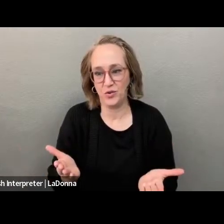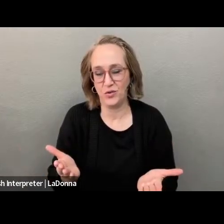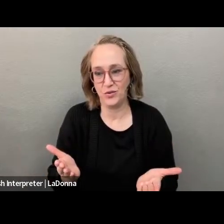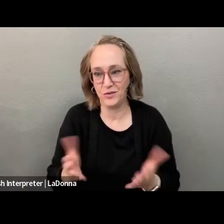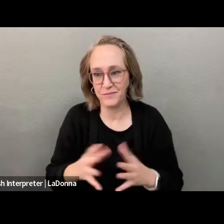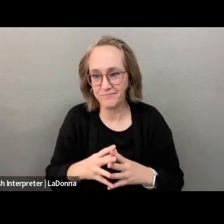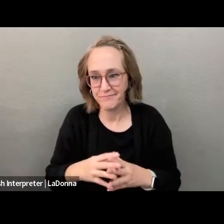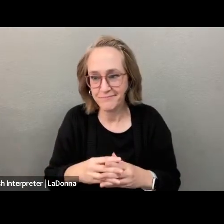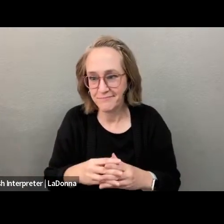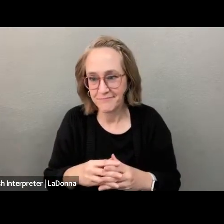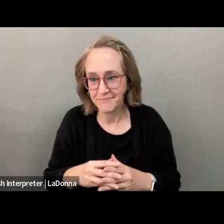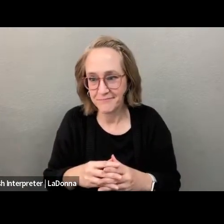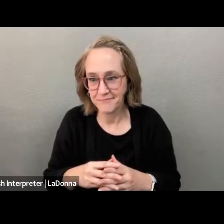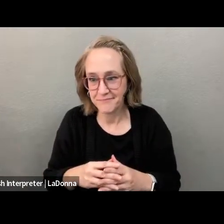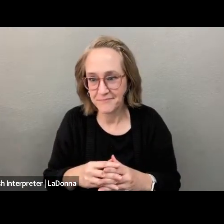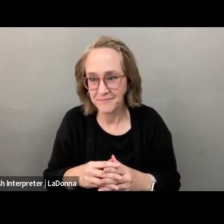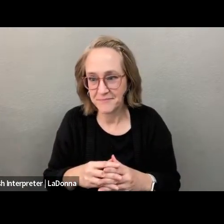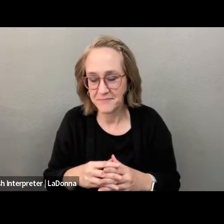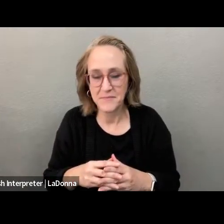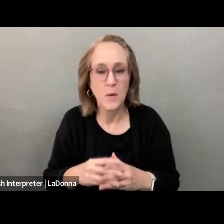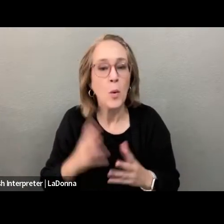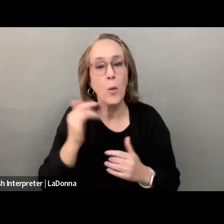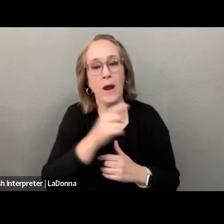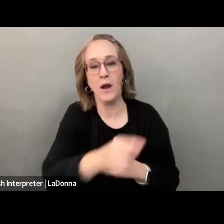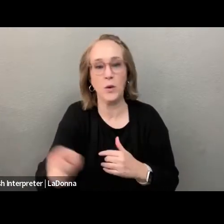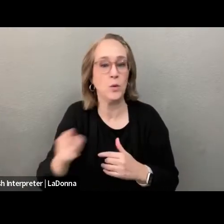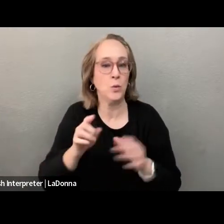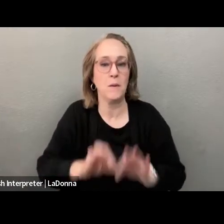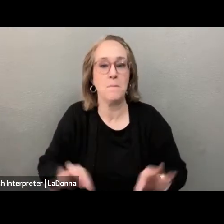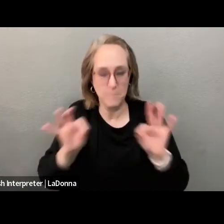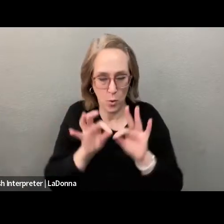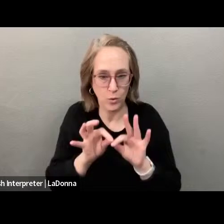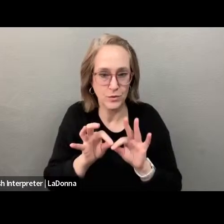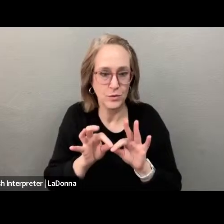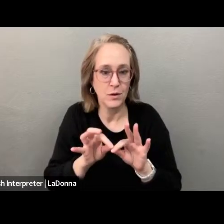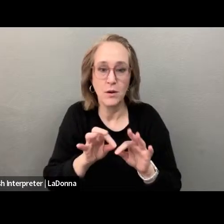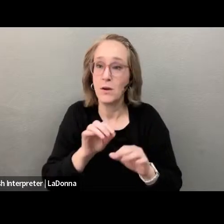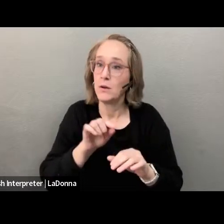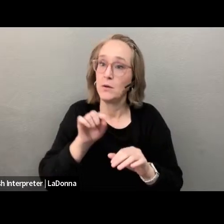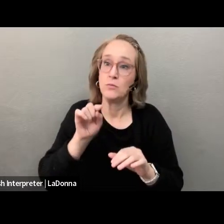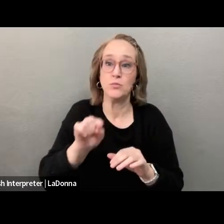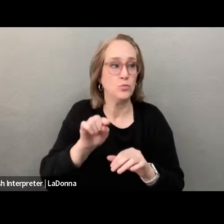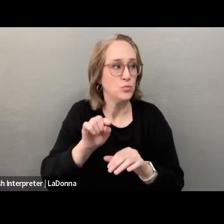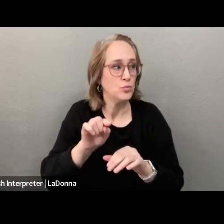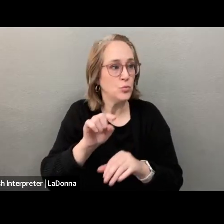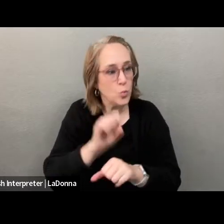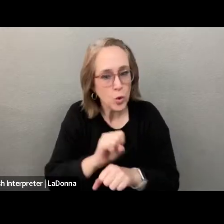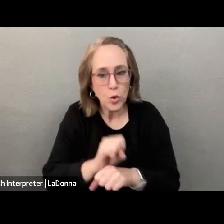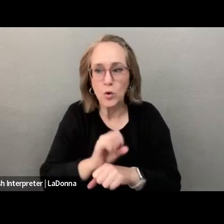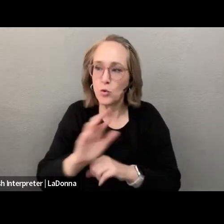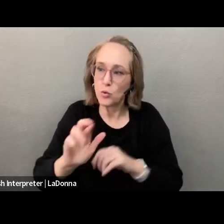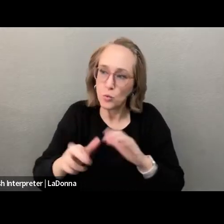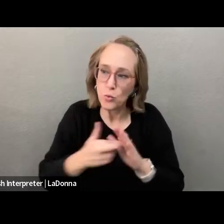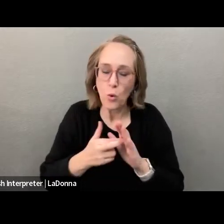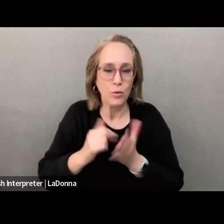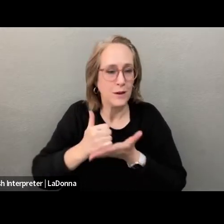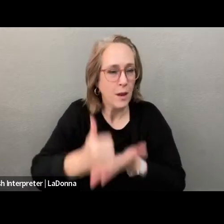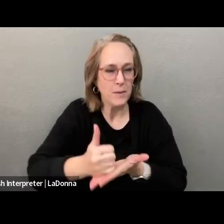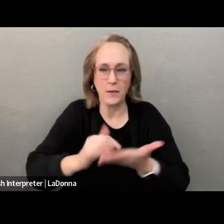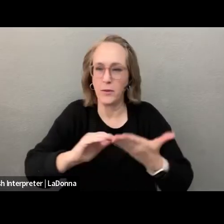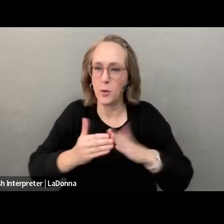certainly why you're all so important, and everything that you all do and for our community and the